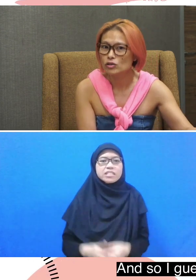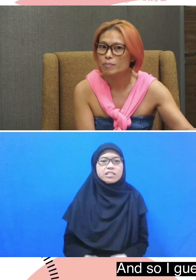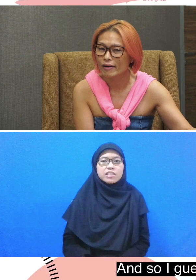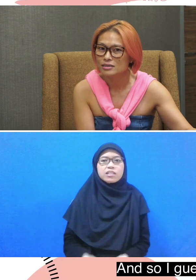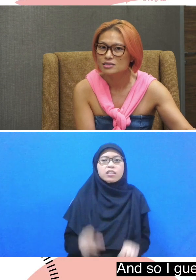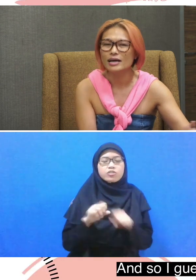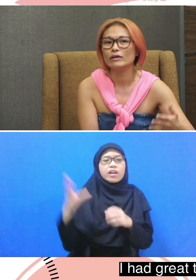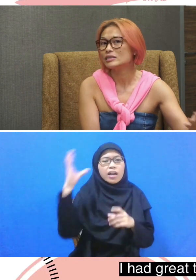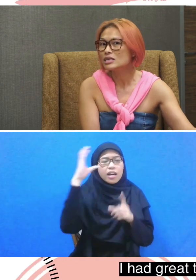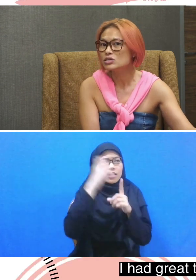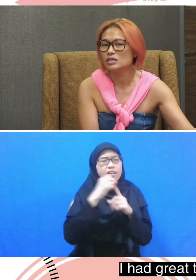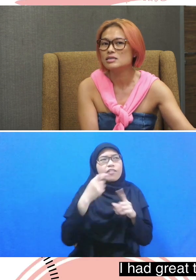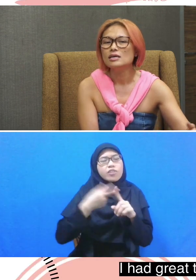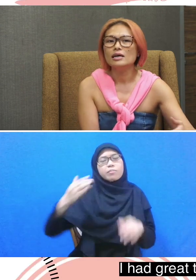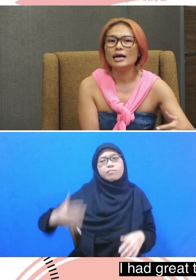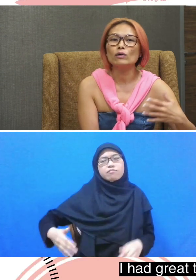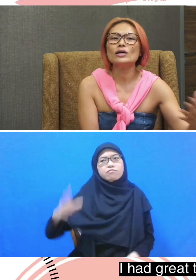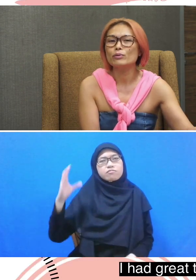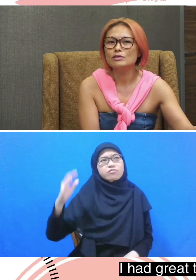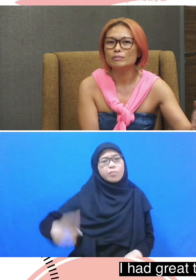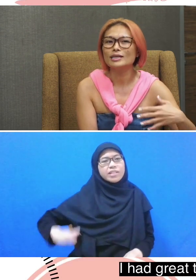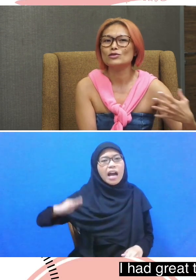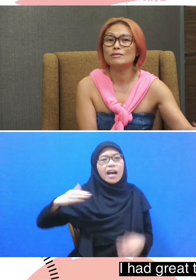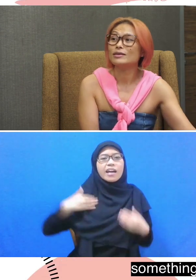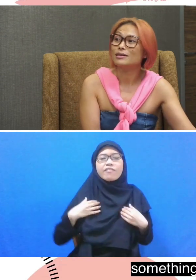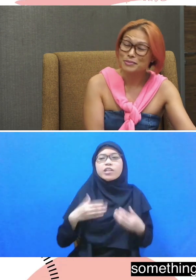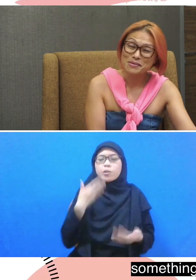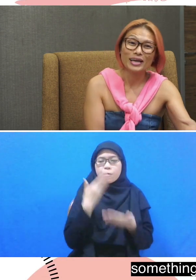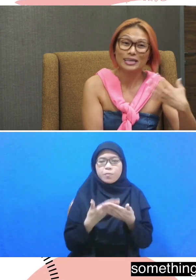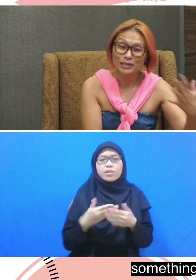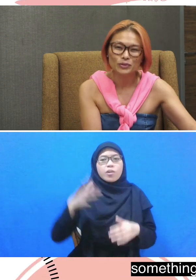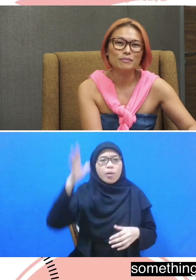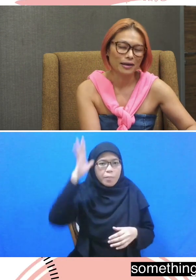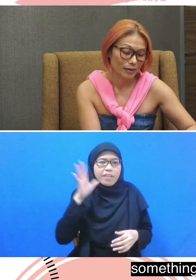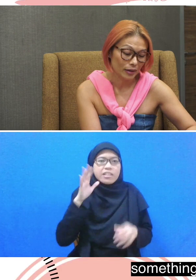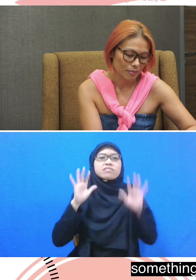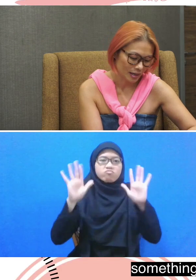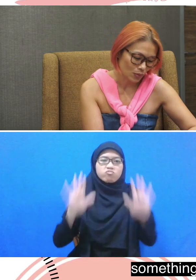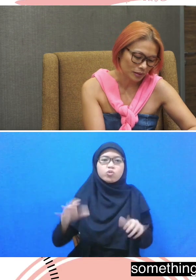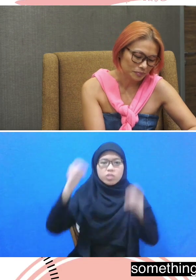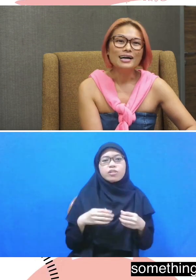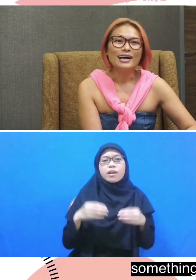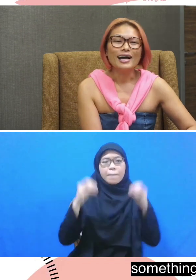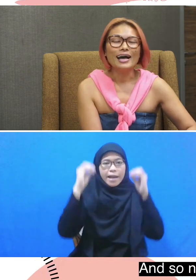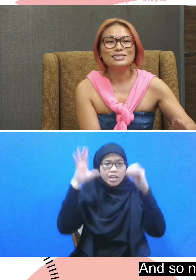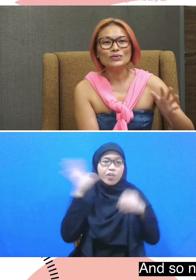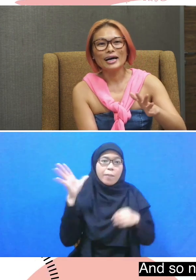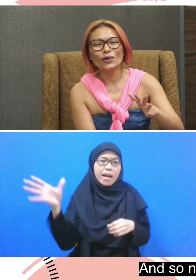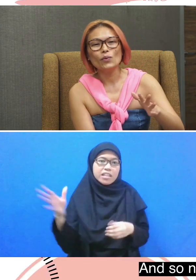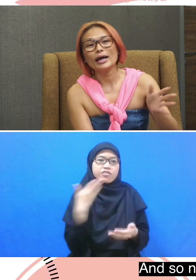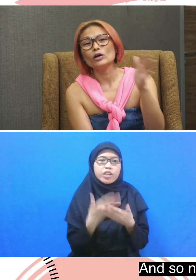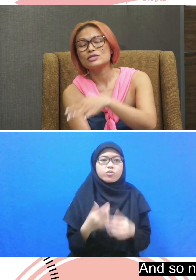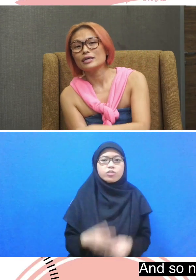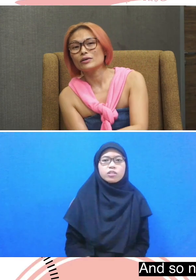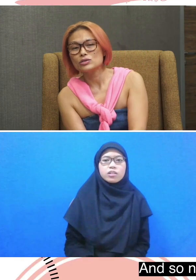had nurturing parents, I had great teachers, and I also had a principal that saw something in me, and including my grandma as well. And so now